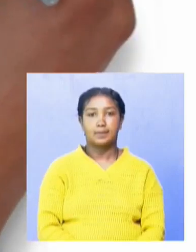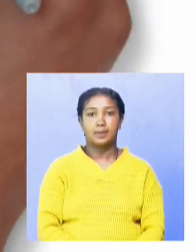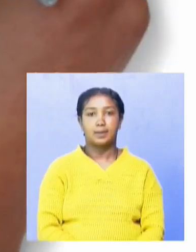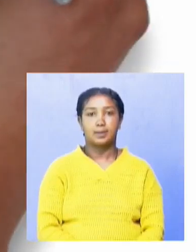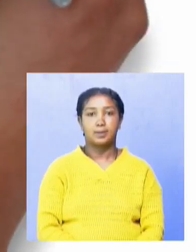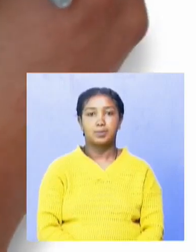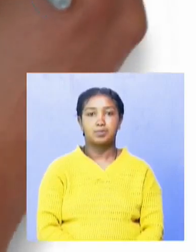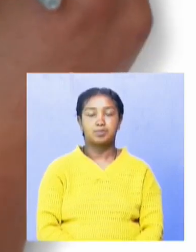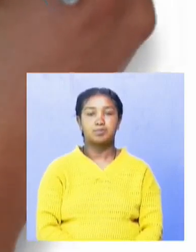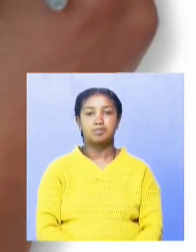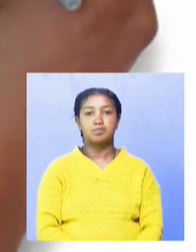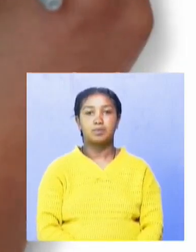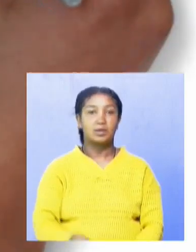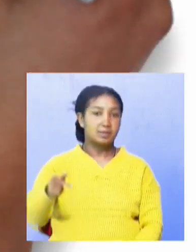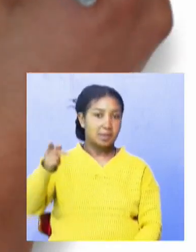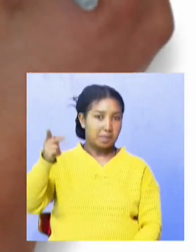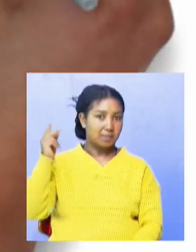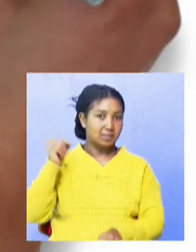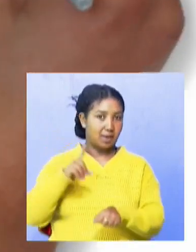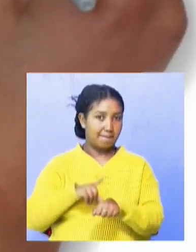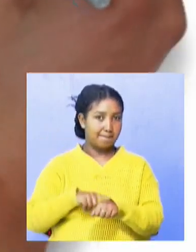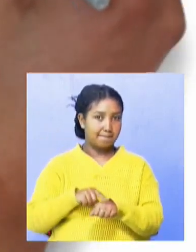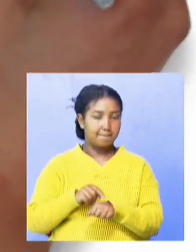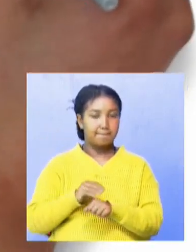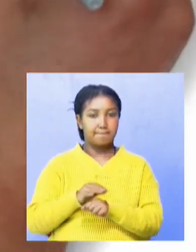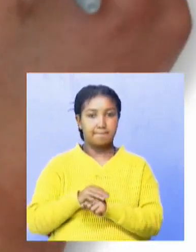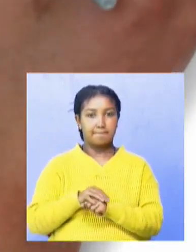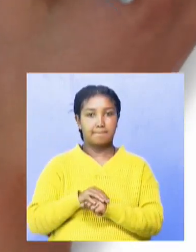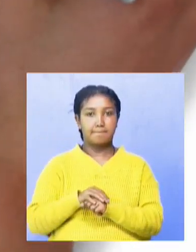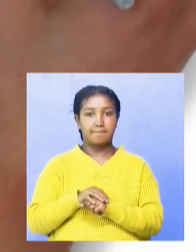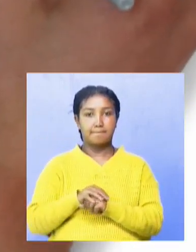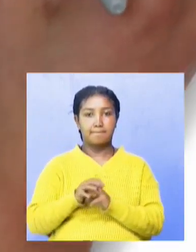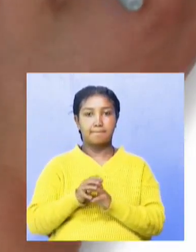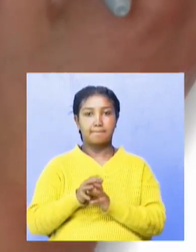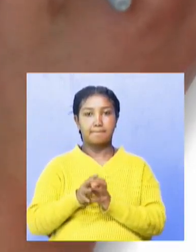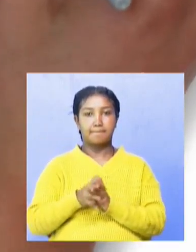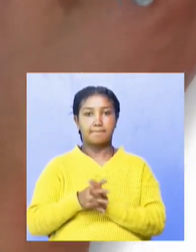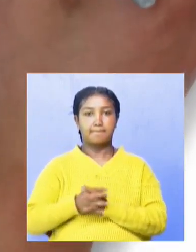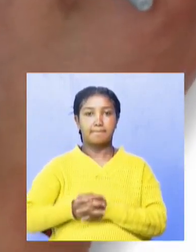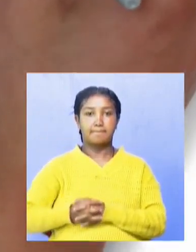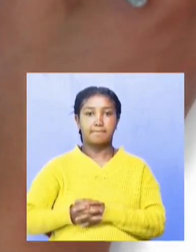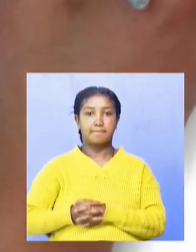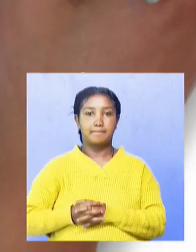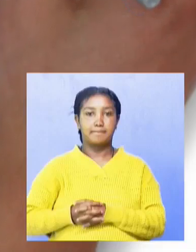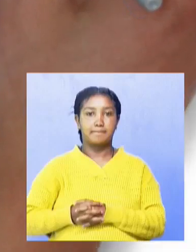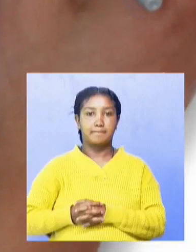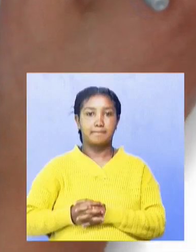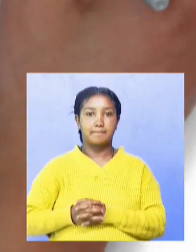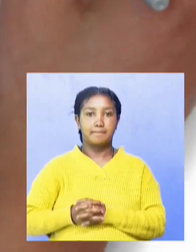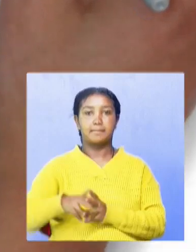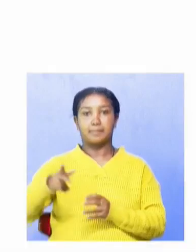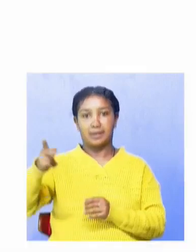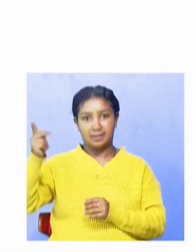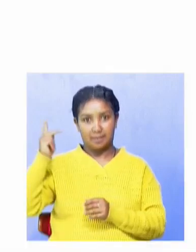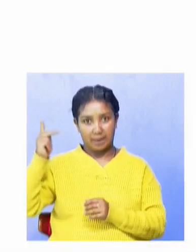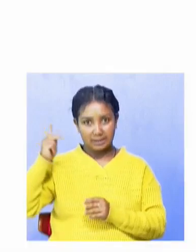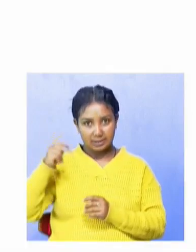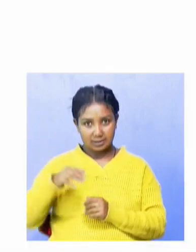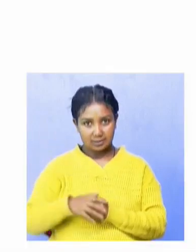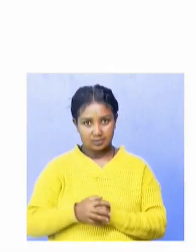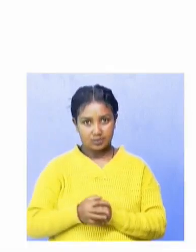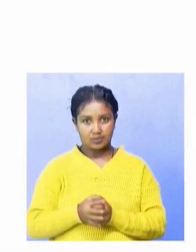time in the past. Time in the past.